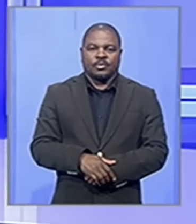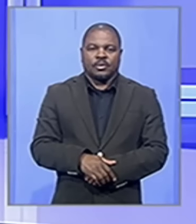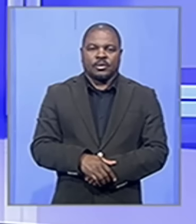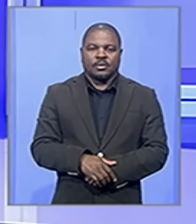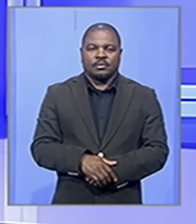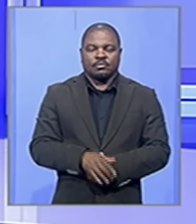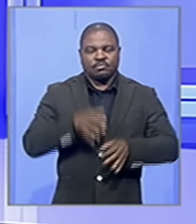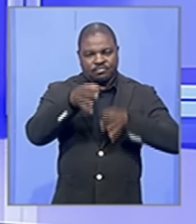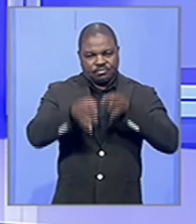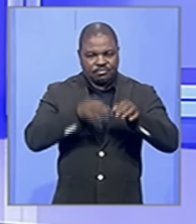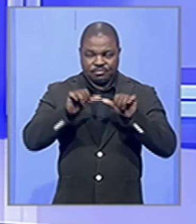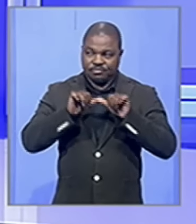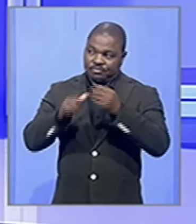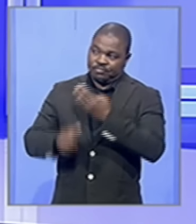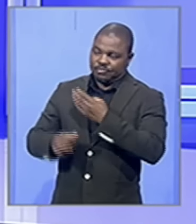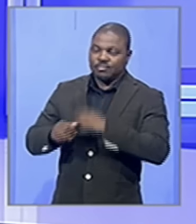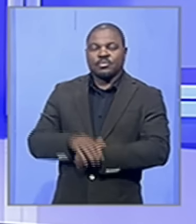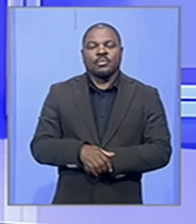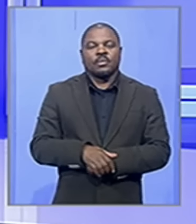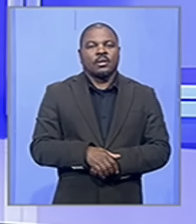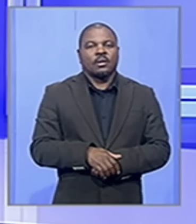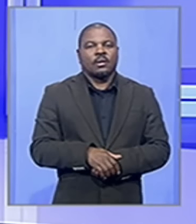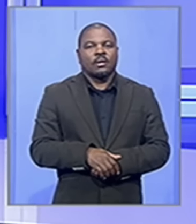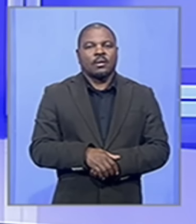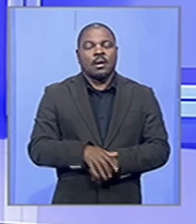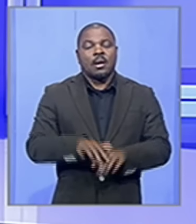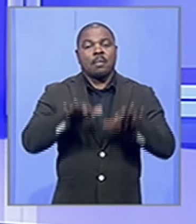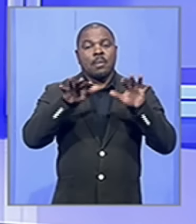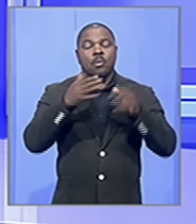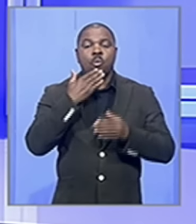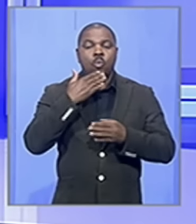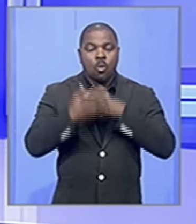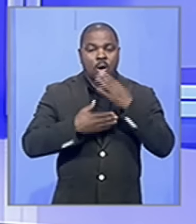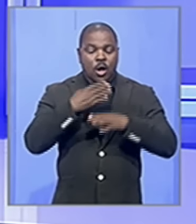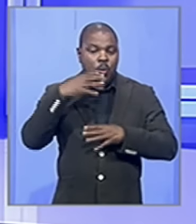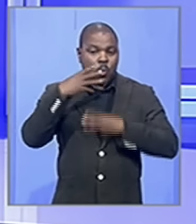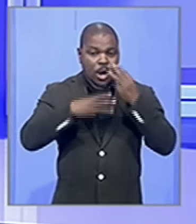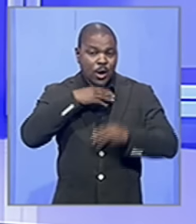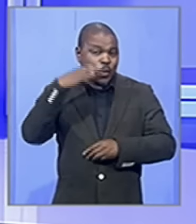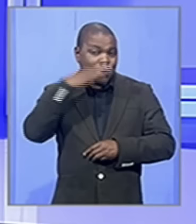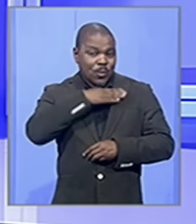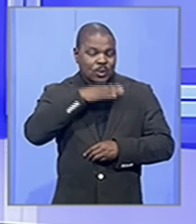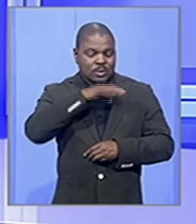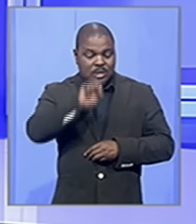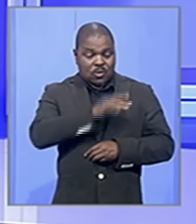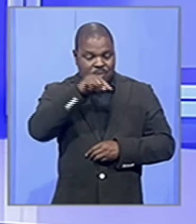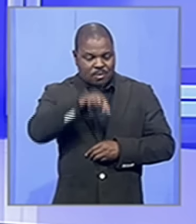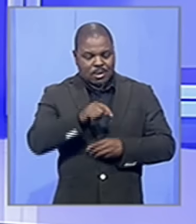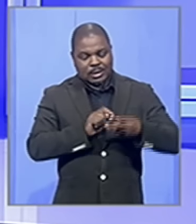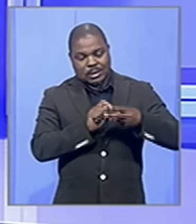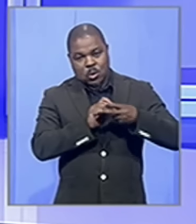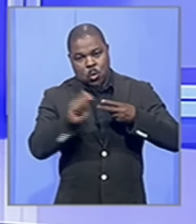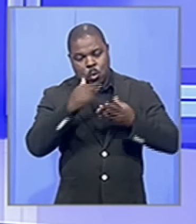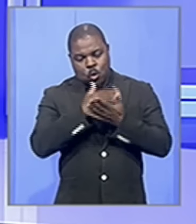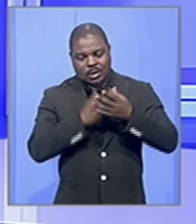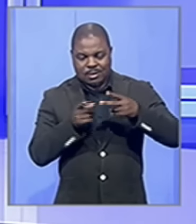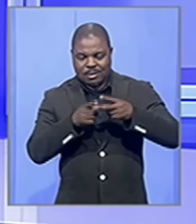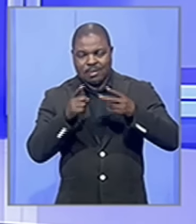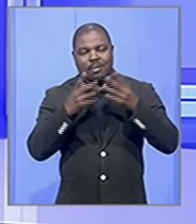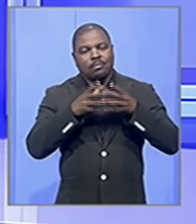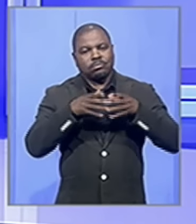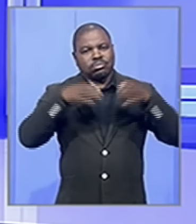Tla re diale. Palo ya batho ba ba sa direng mo nageng e oketsegile mo kotareng ya bobedi ya ngwaga. Dipalopalo tsa